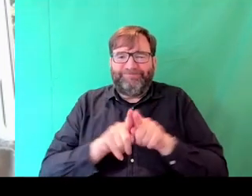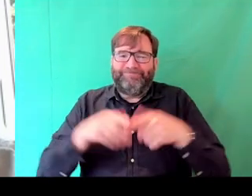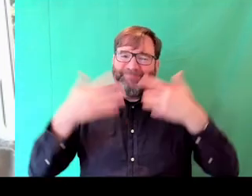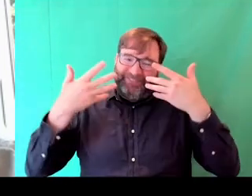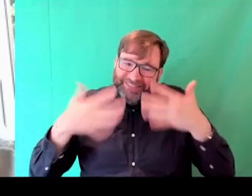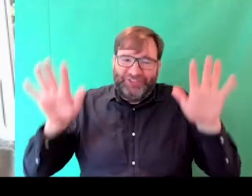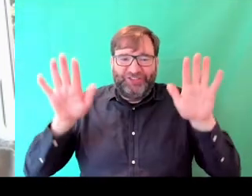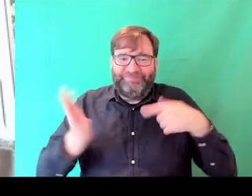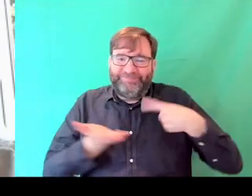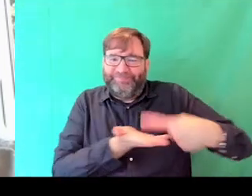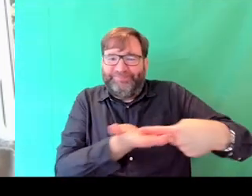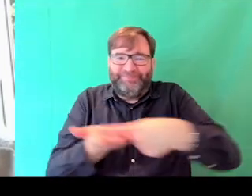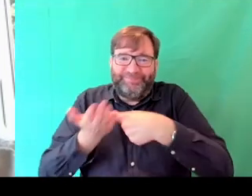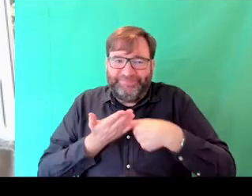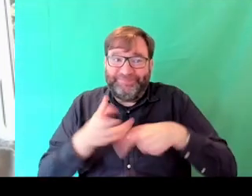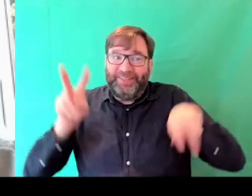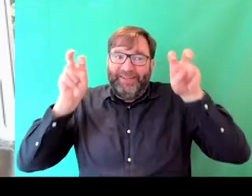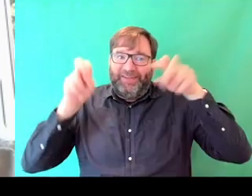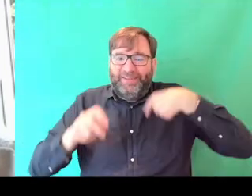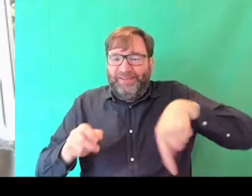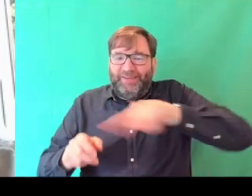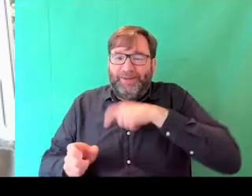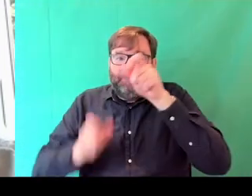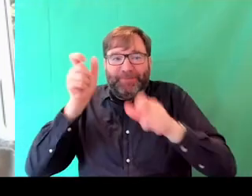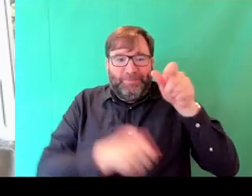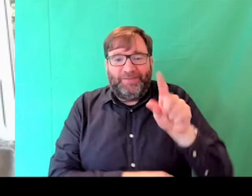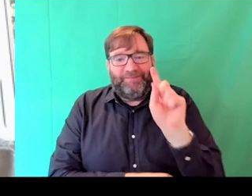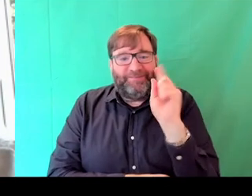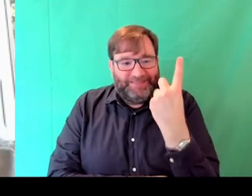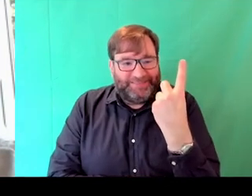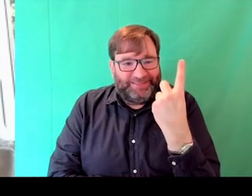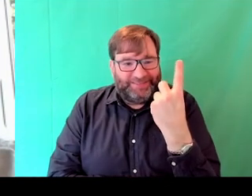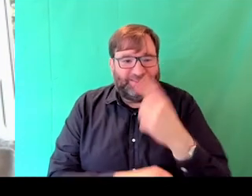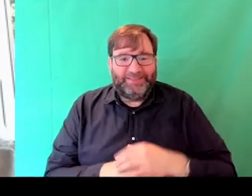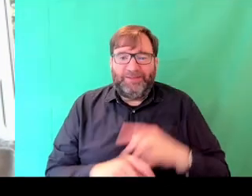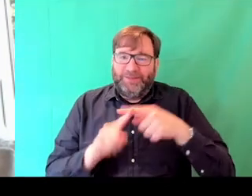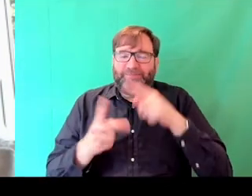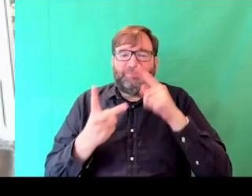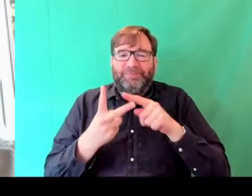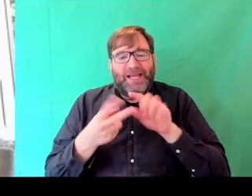individuals who have graced us with their presence today amid a busy work week, I'm sure.